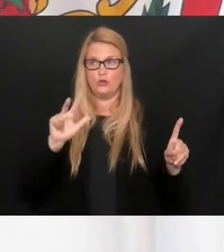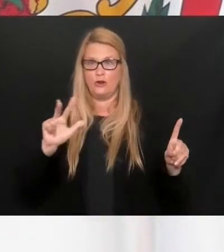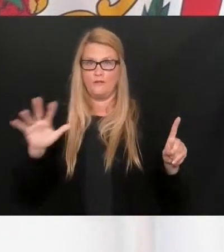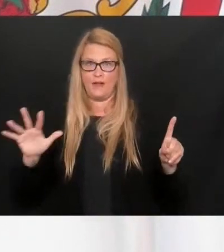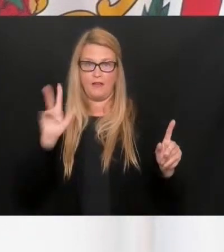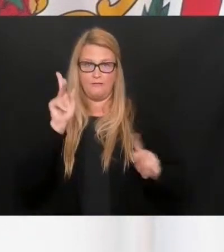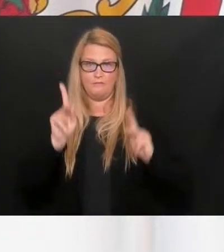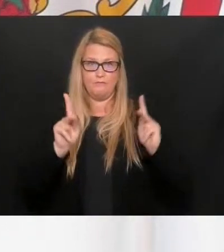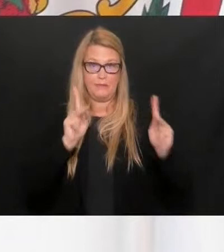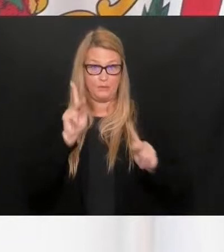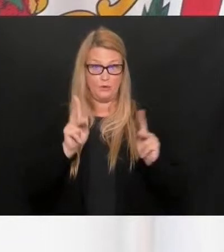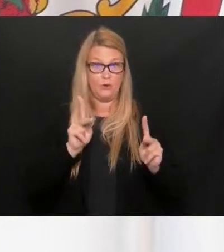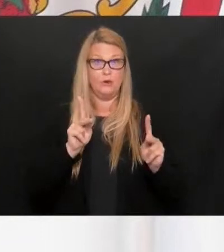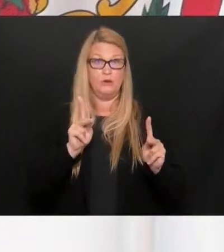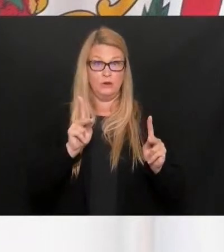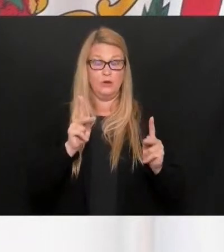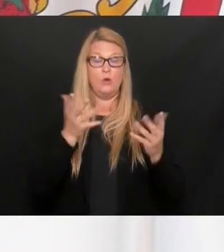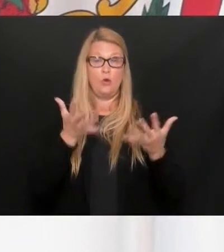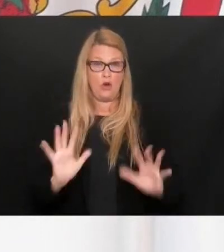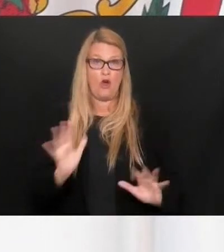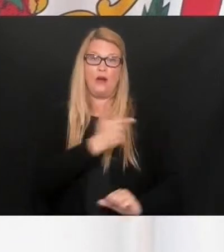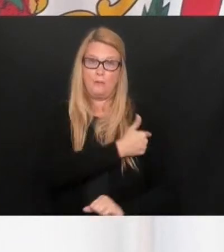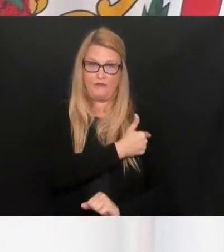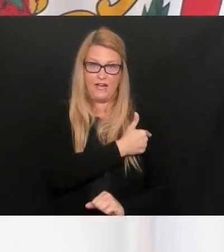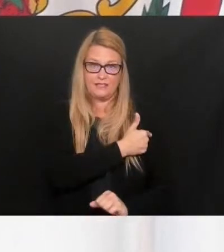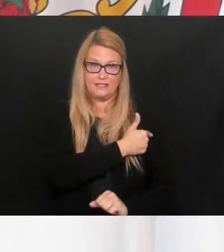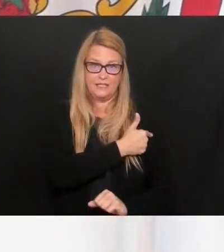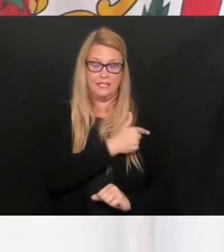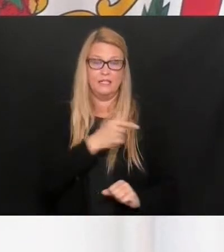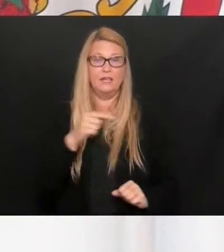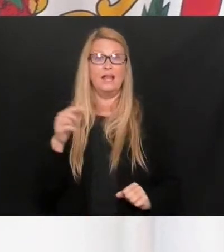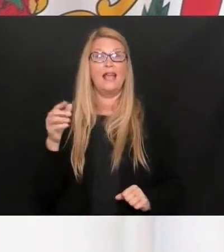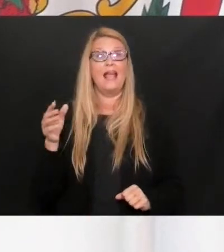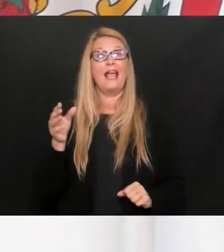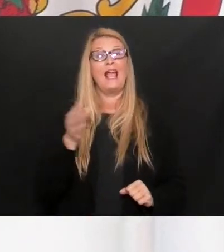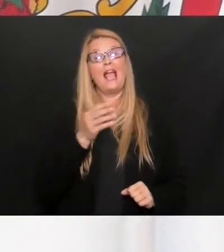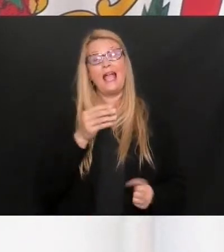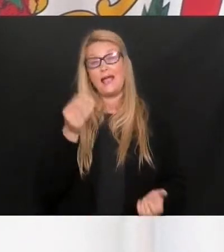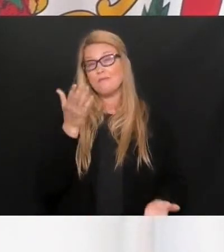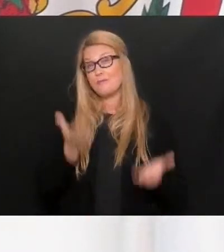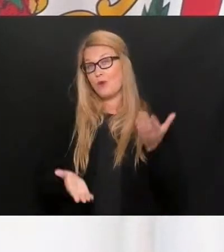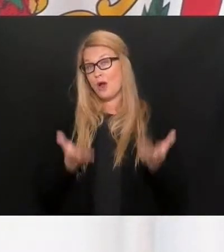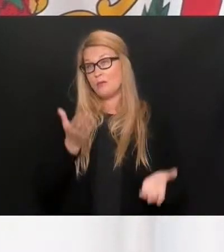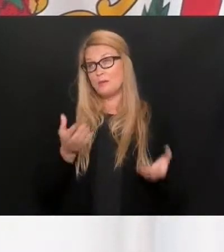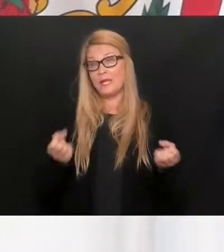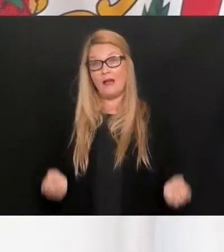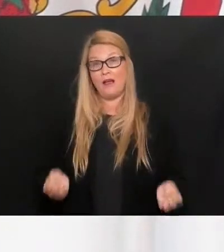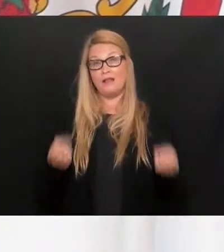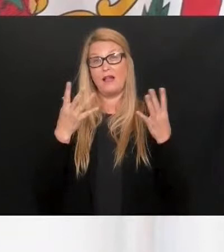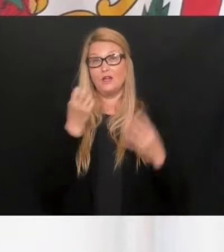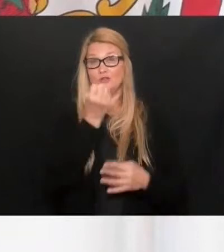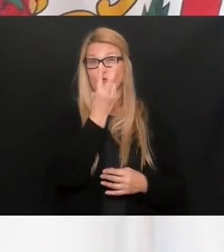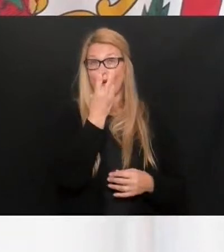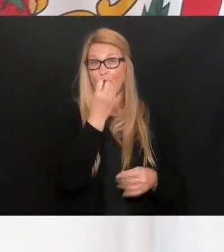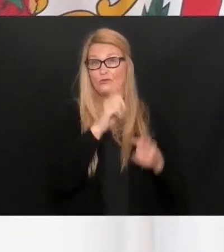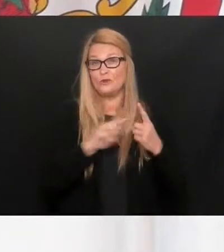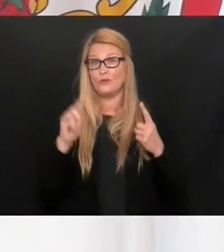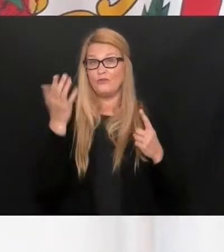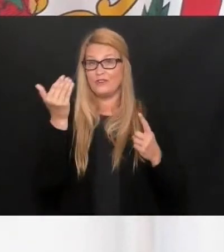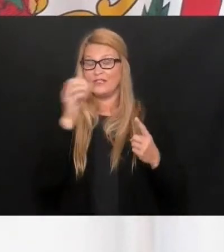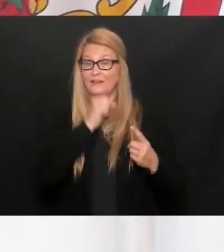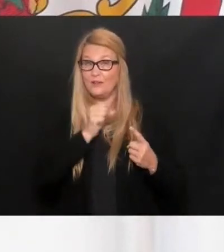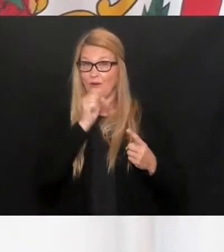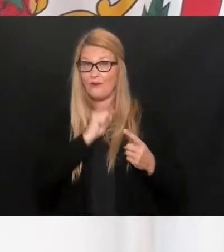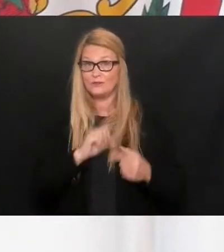be have been vaccinated, as well as probably a bunch of our 12 to 15-year-olds,